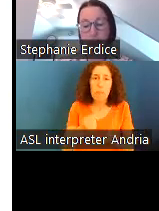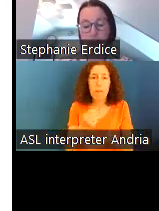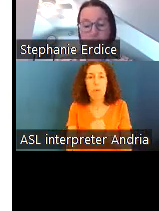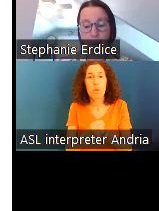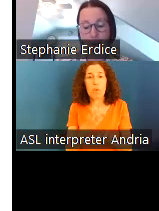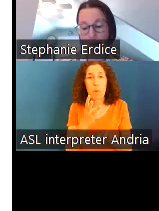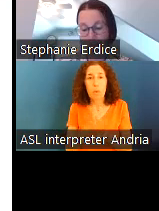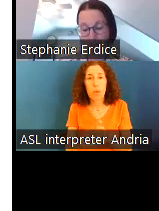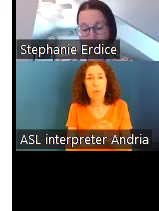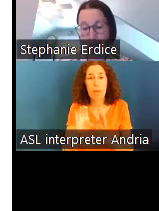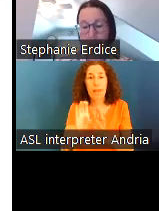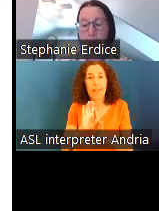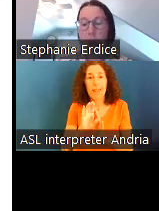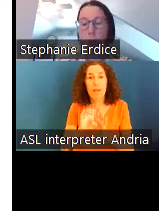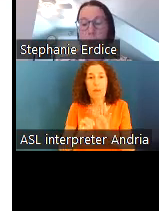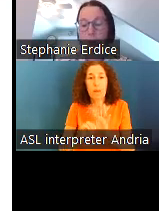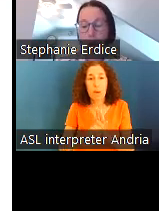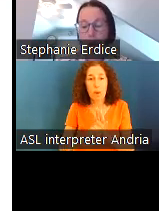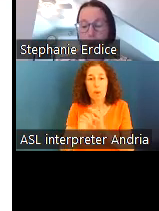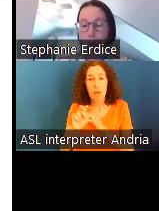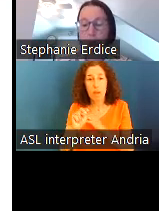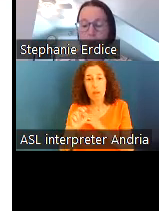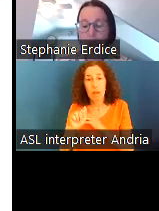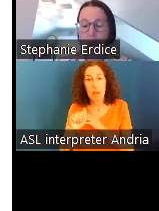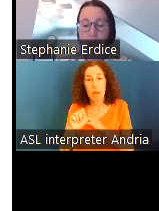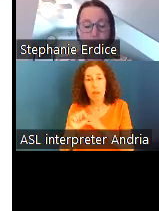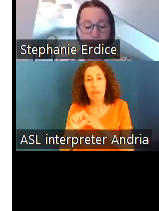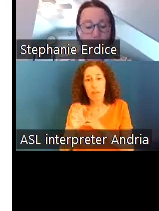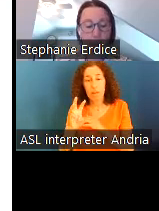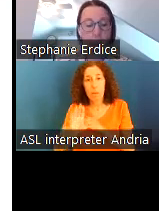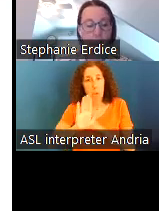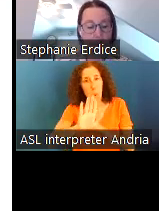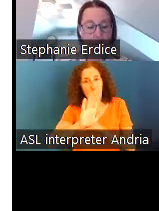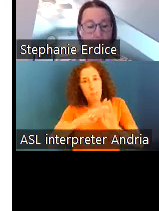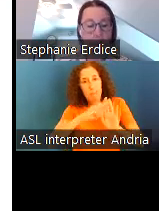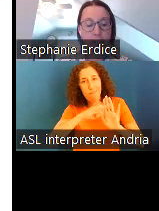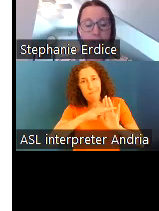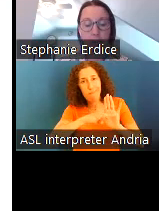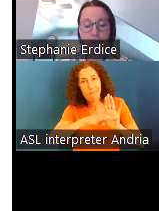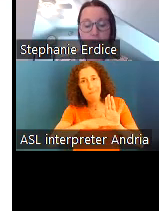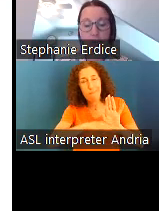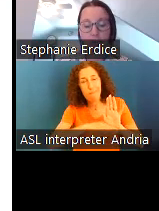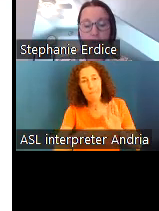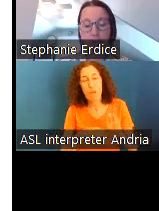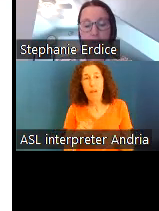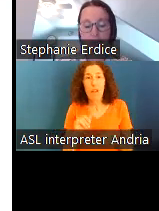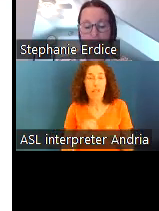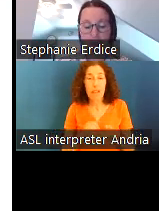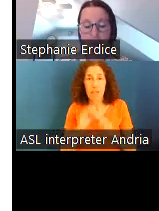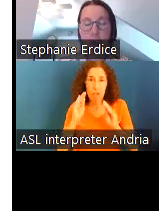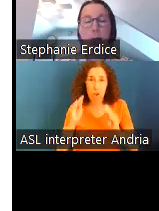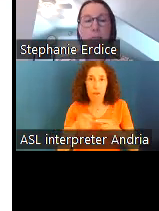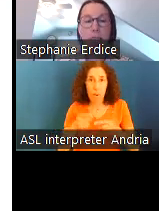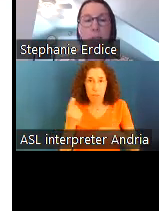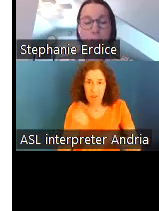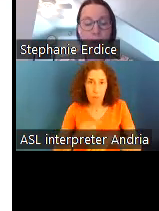this ethical code by heart. When talking about the reasons for boundaries and ethics to keep yourself and clients